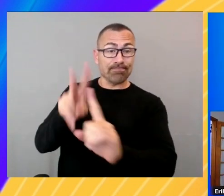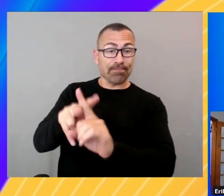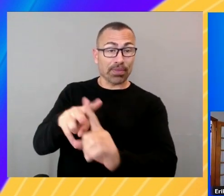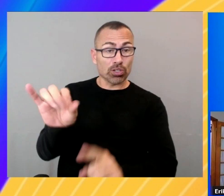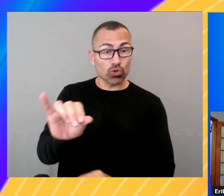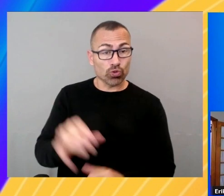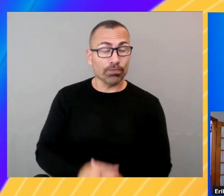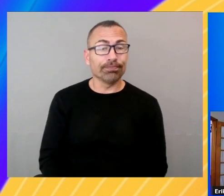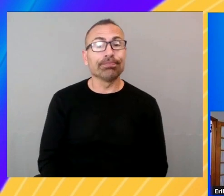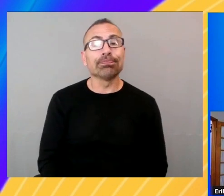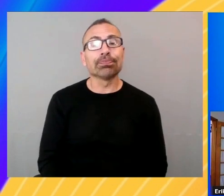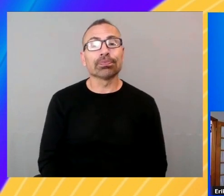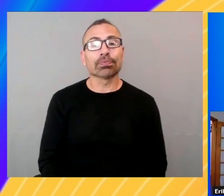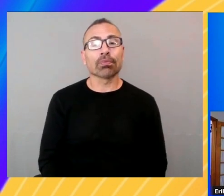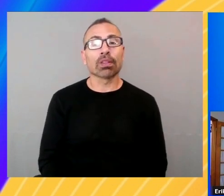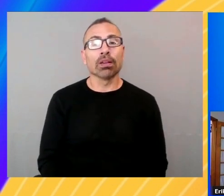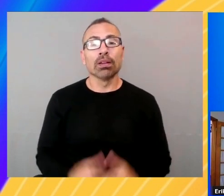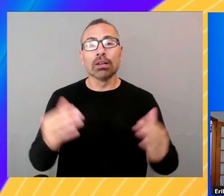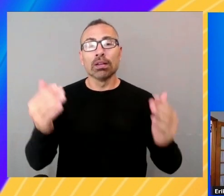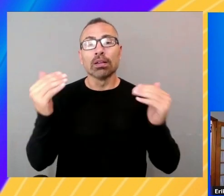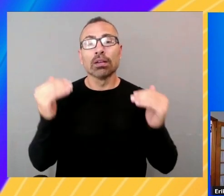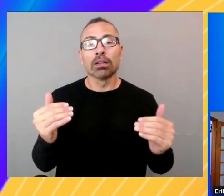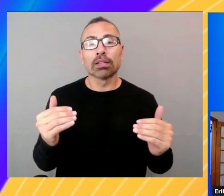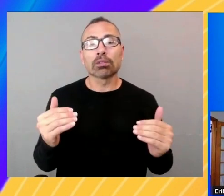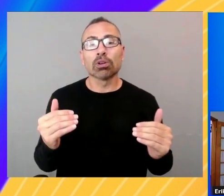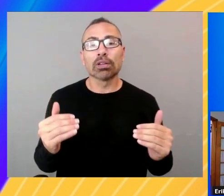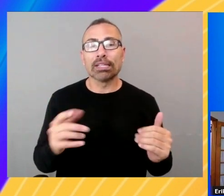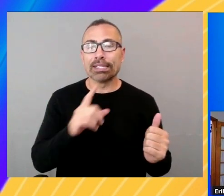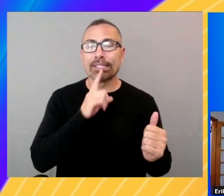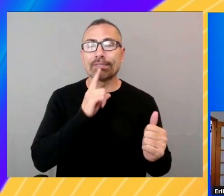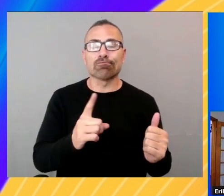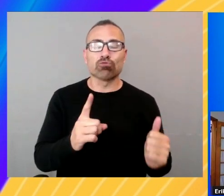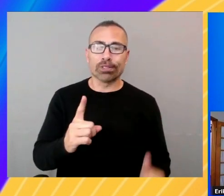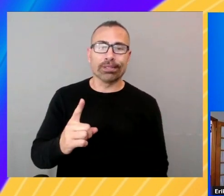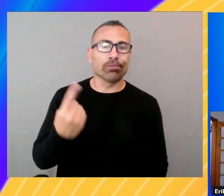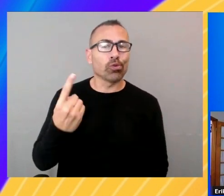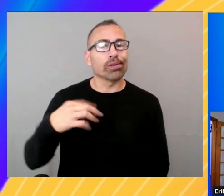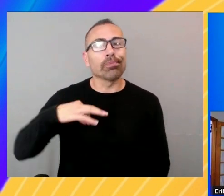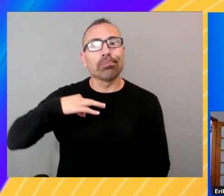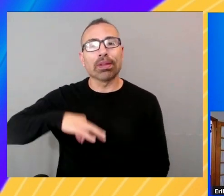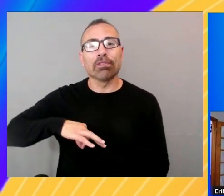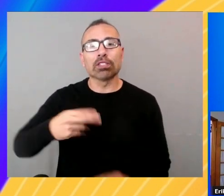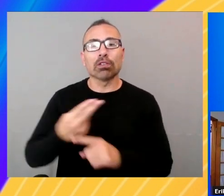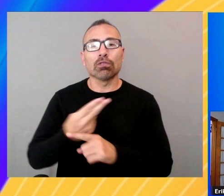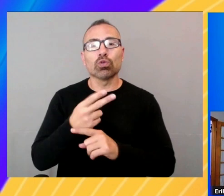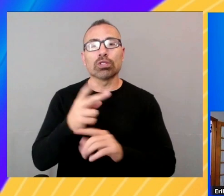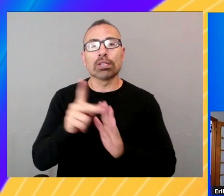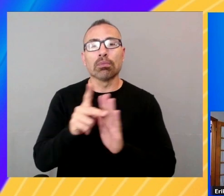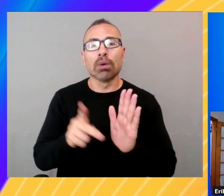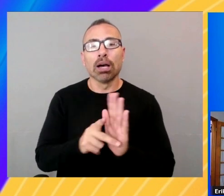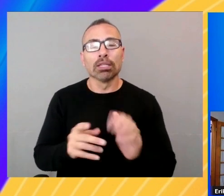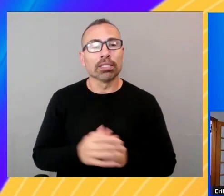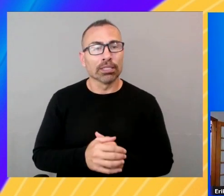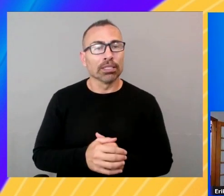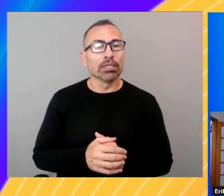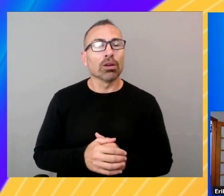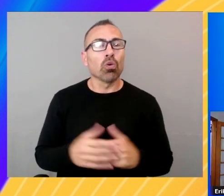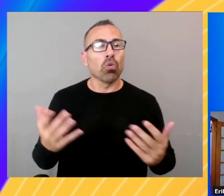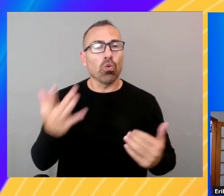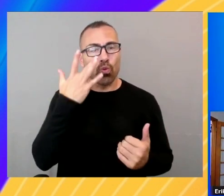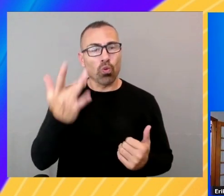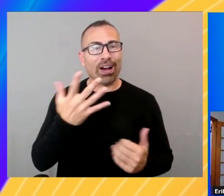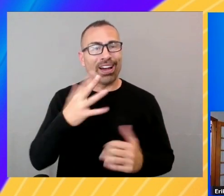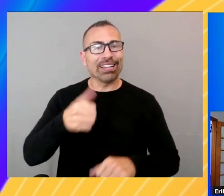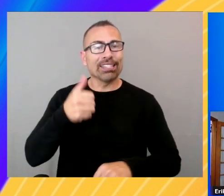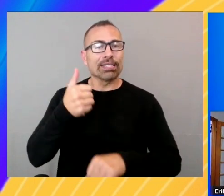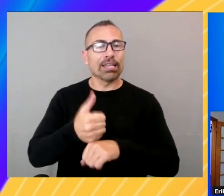Now, the next portion is really one of the biggest benefits of using these patch policies, and that is for providing a central